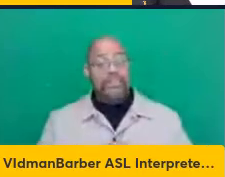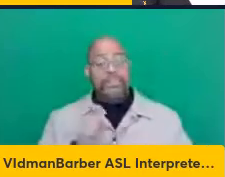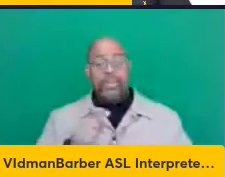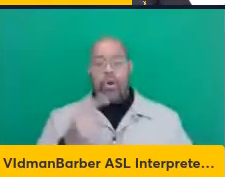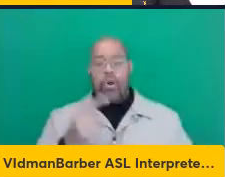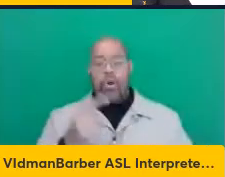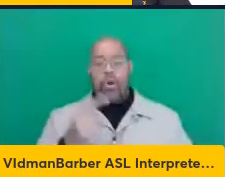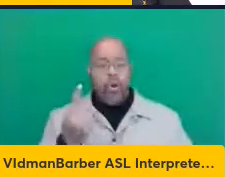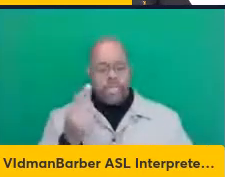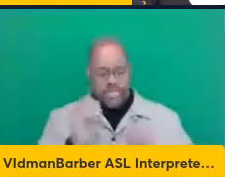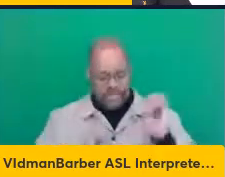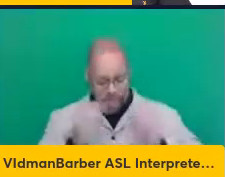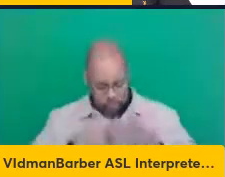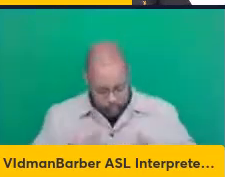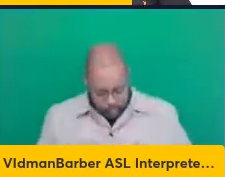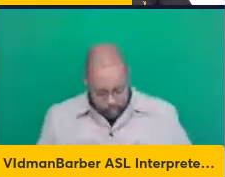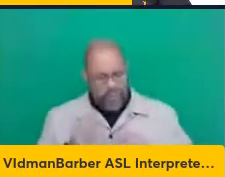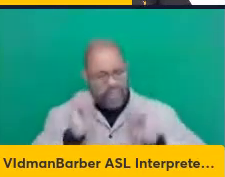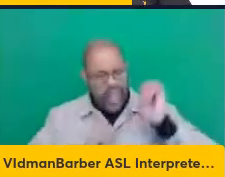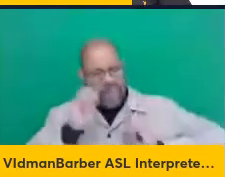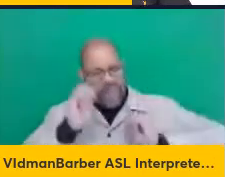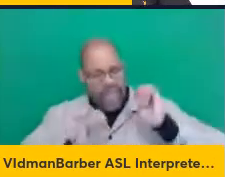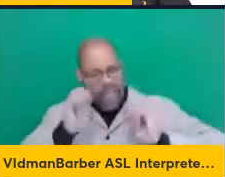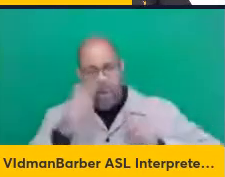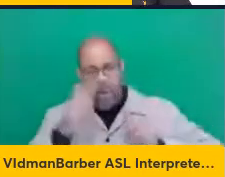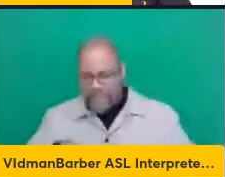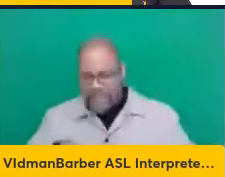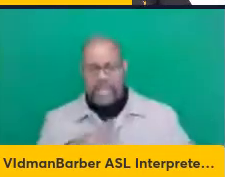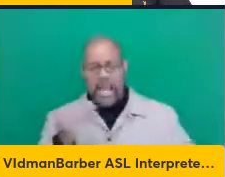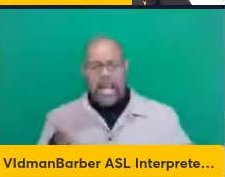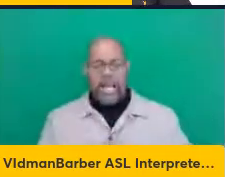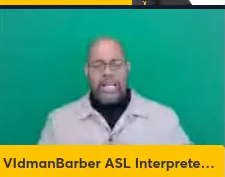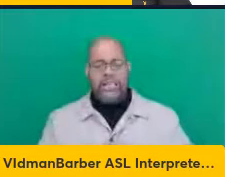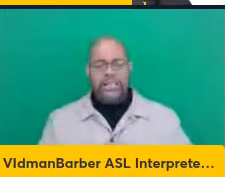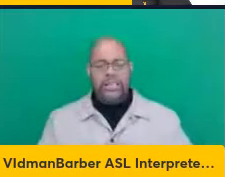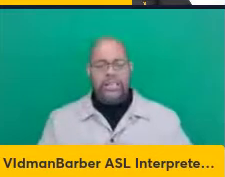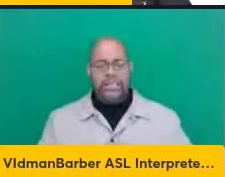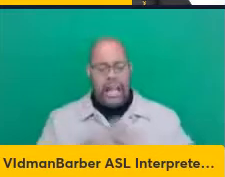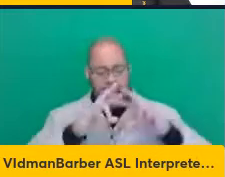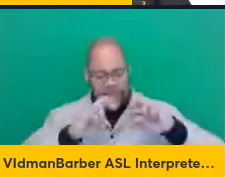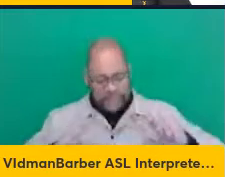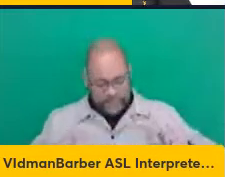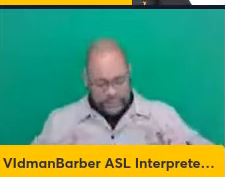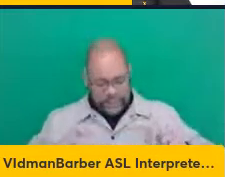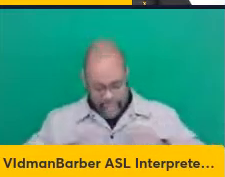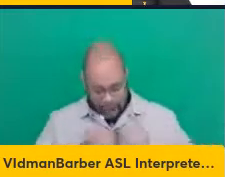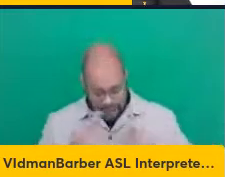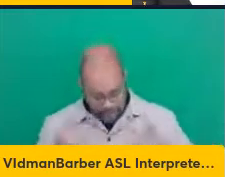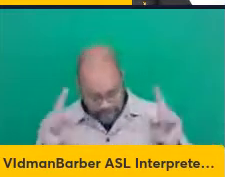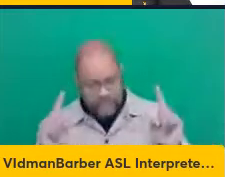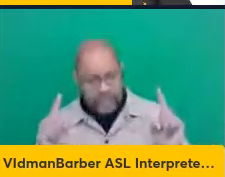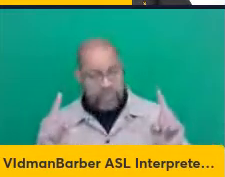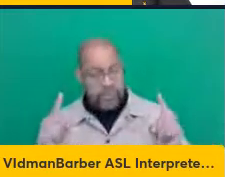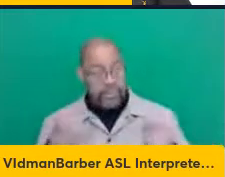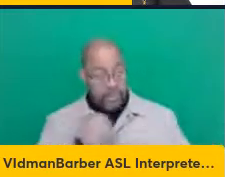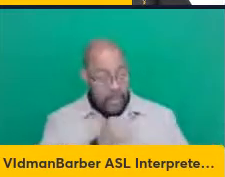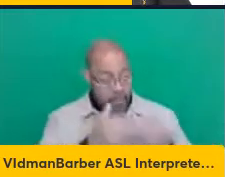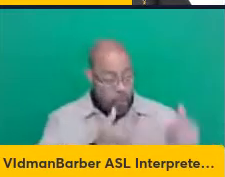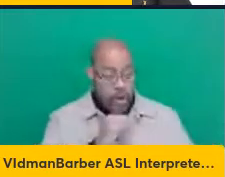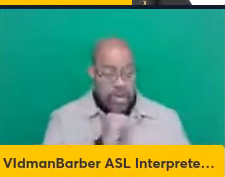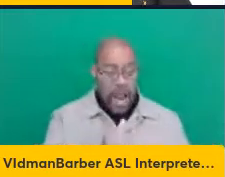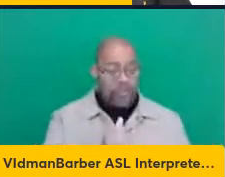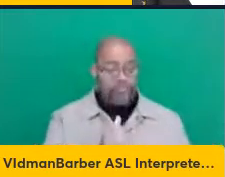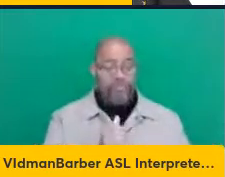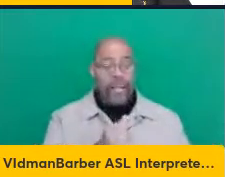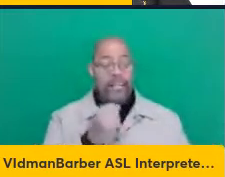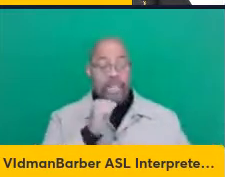constantly reevaluate what you are doing, and to assess how effective you are, whether you're making progress or not. And